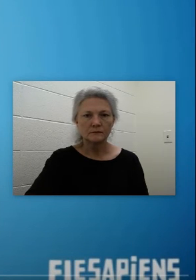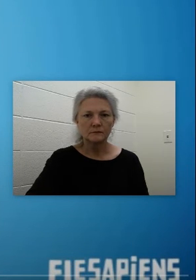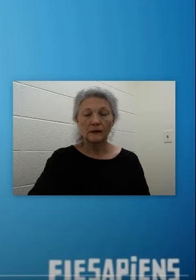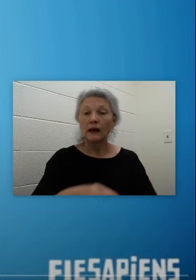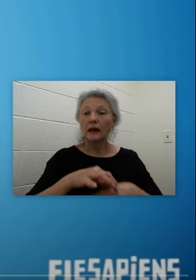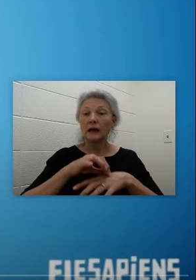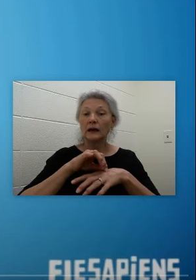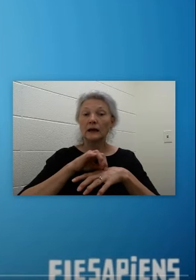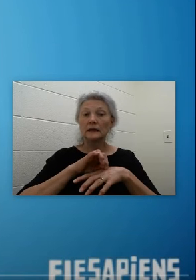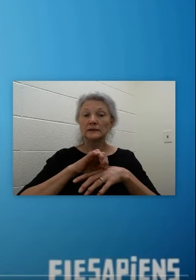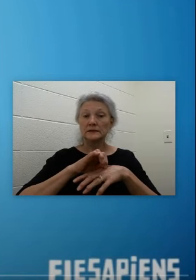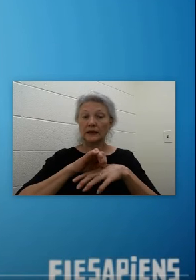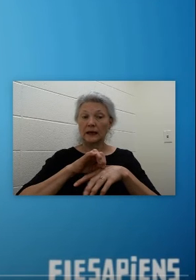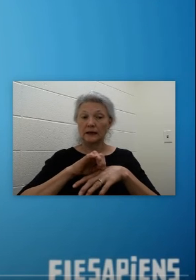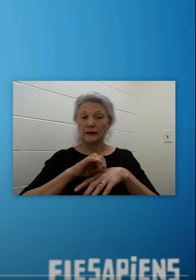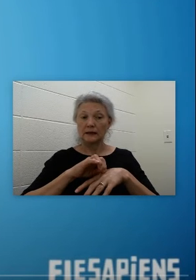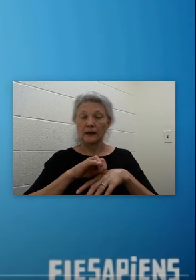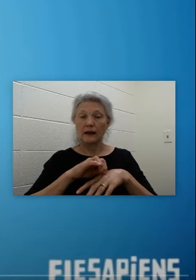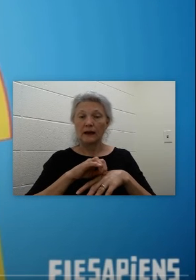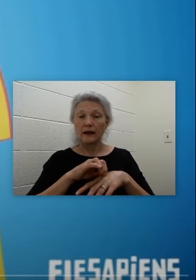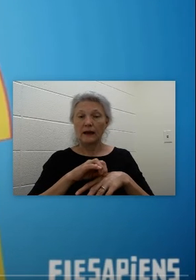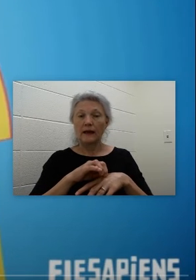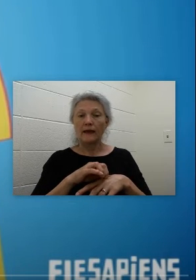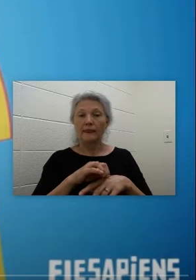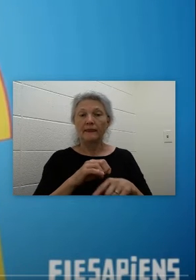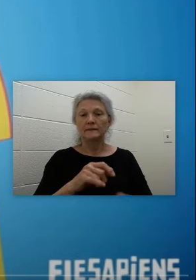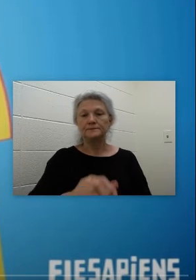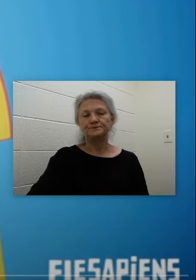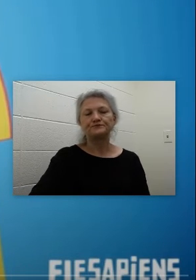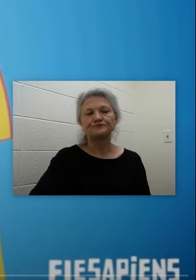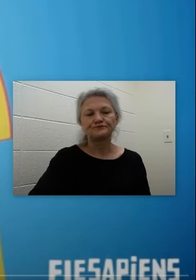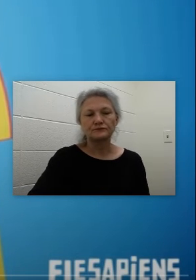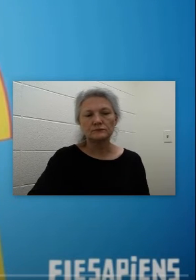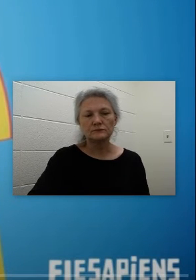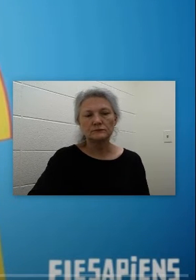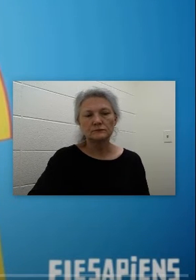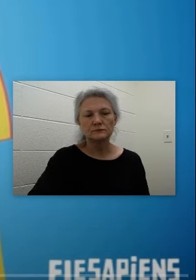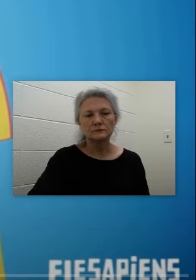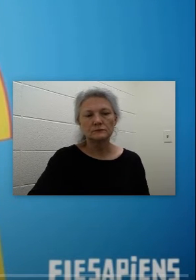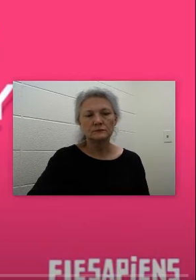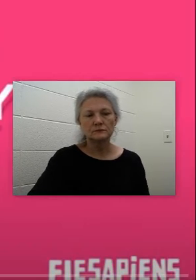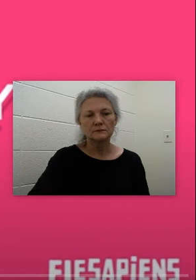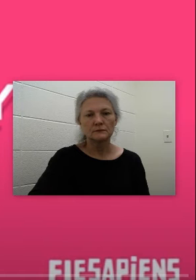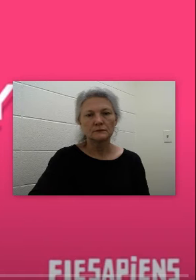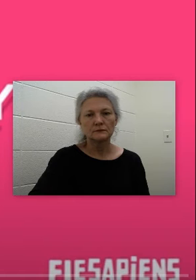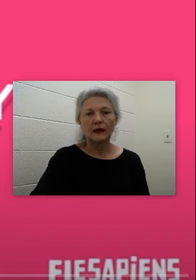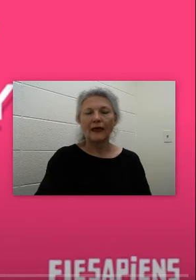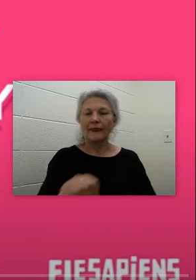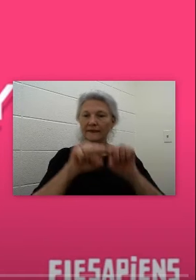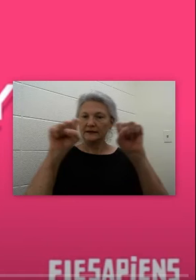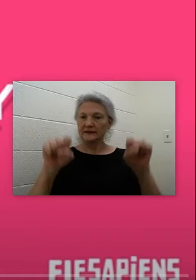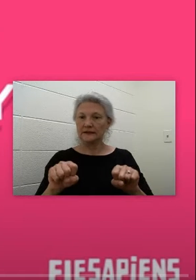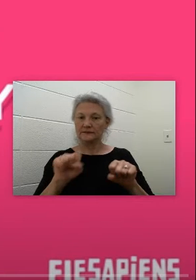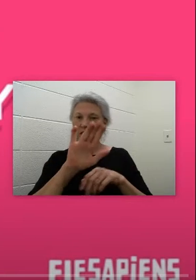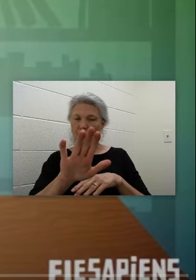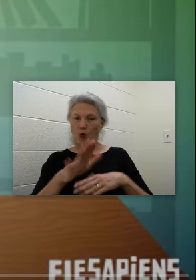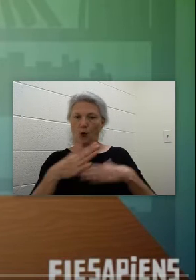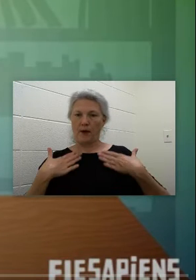Skin. They each specialize in a concrete job. The heart pumps blood. The systems of the human